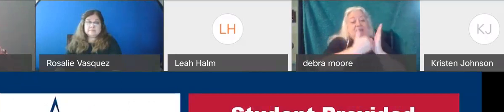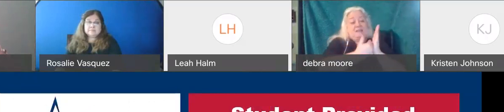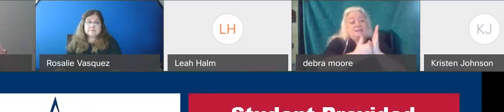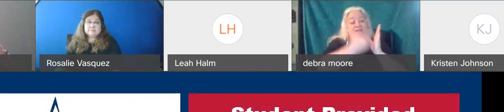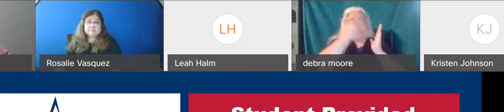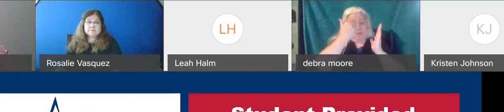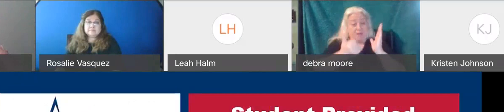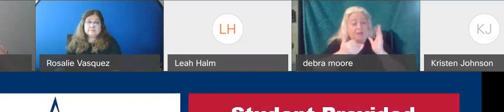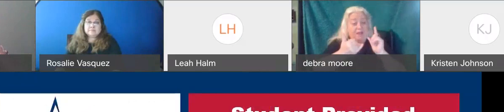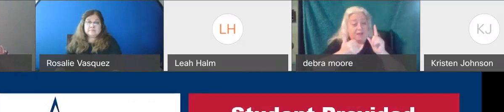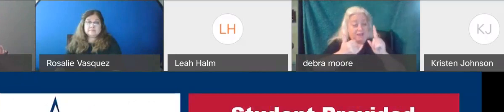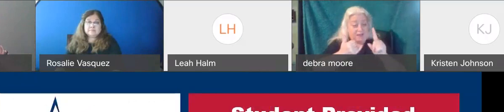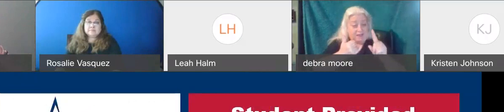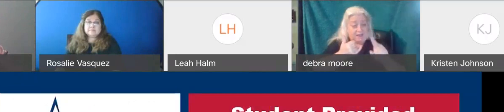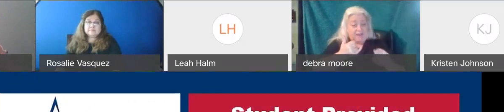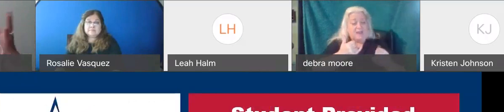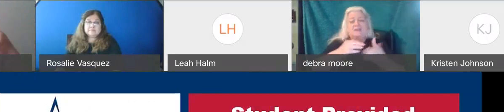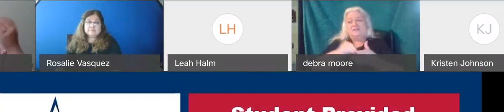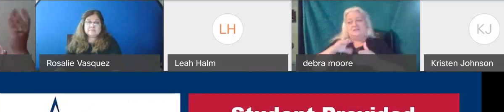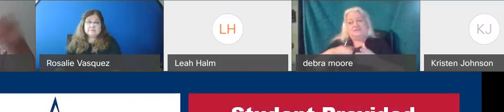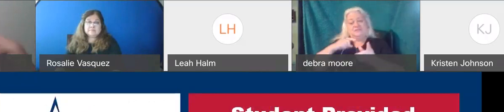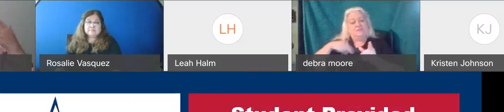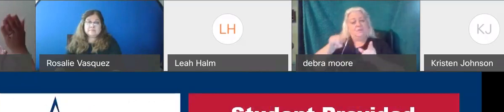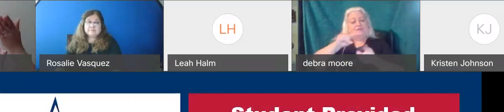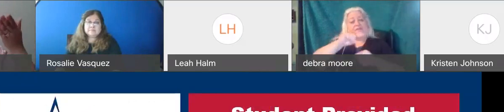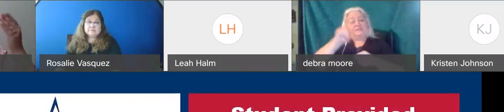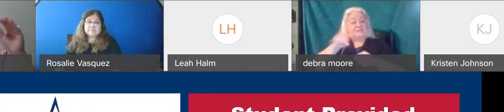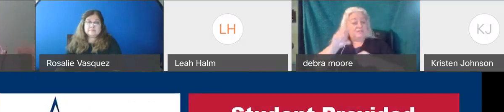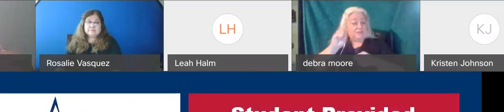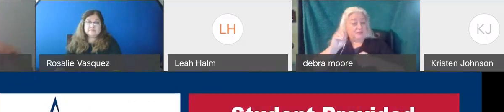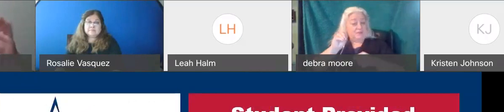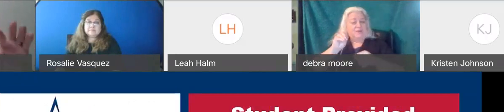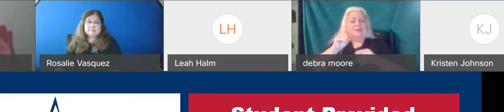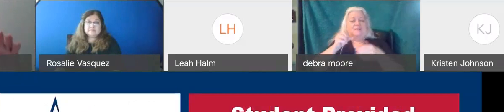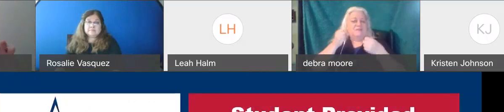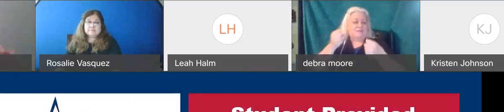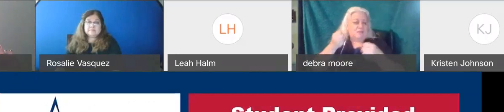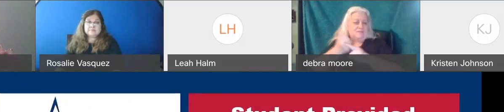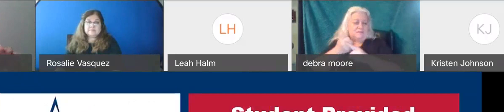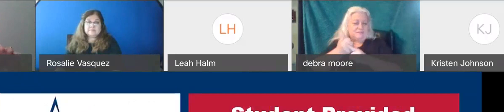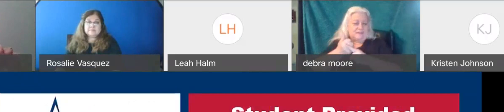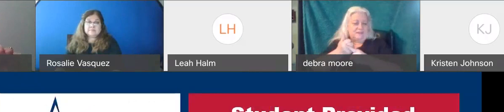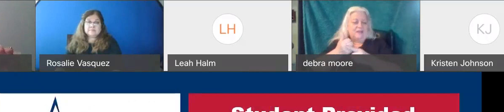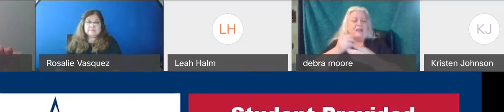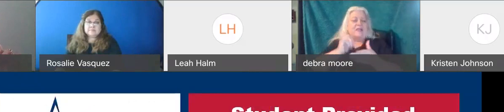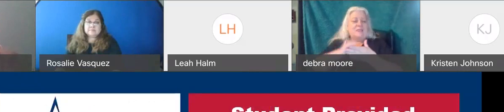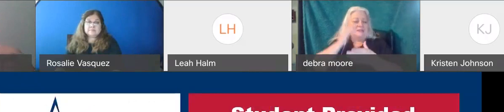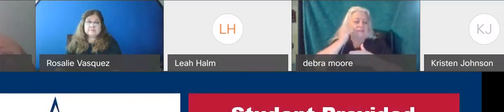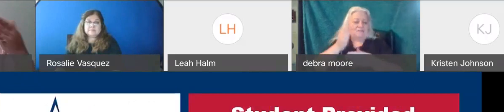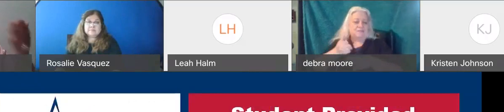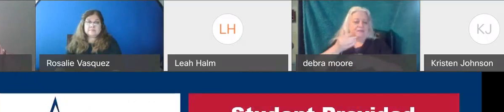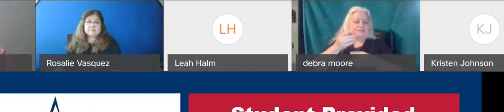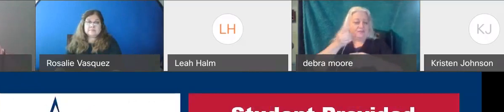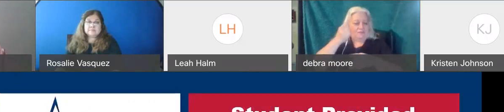a event. So if they're going off campus to the zoo or something, sometimes they'll take their own vehicles. And this is the information regarding